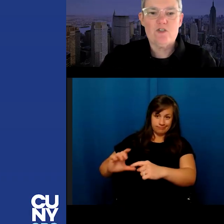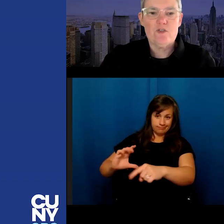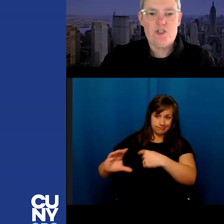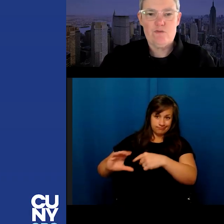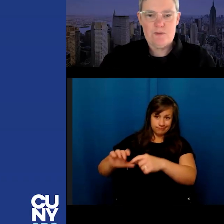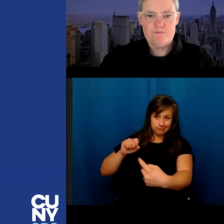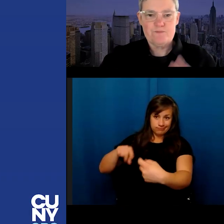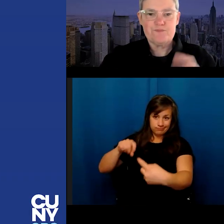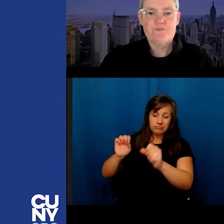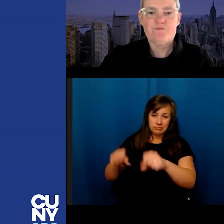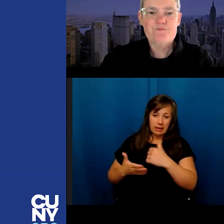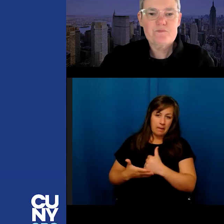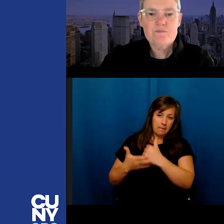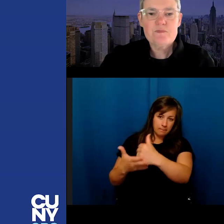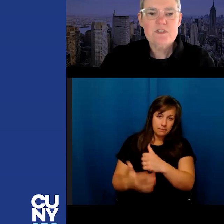those technical issues.